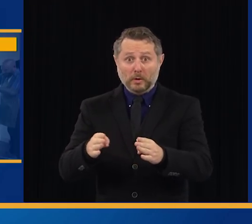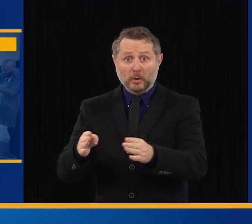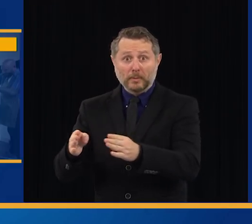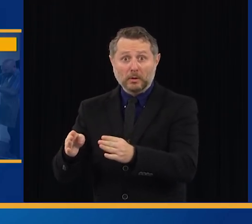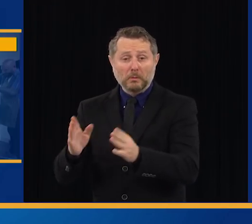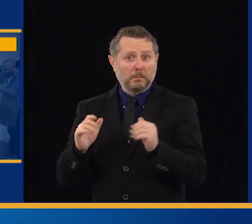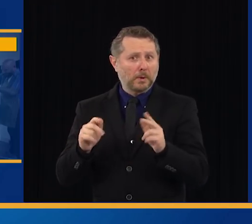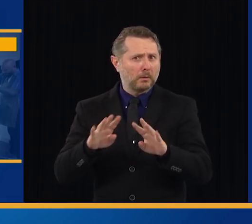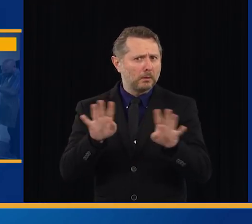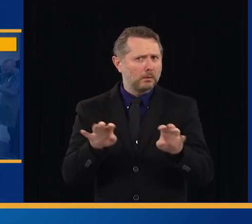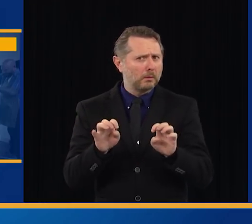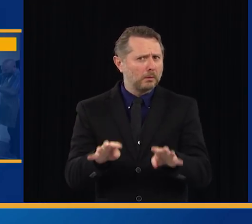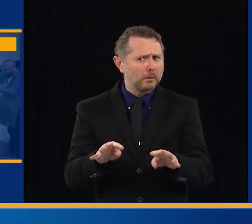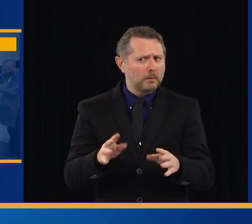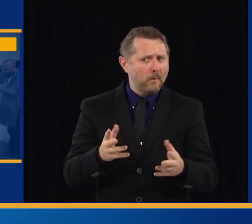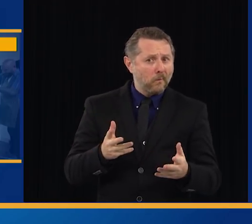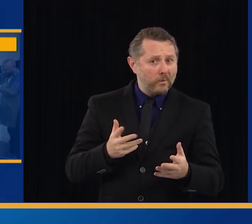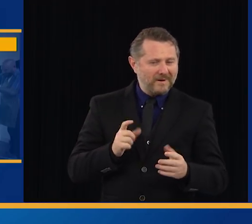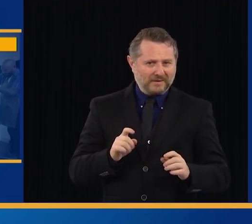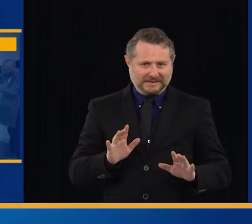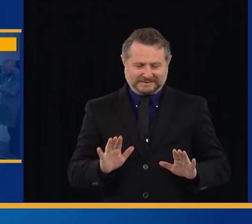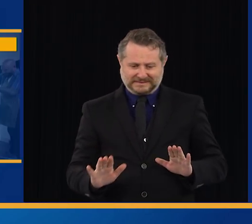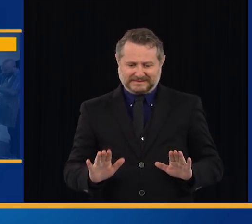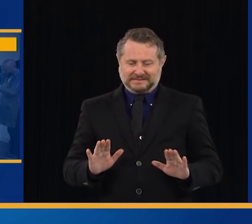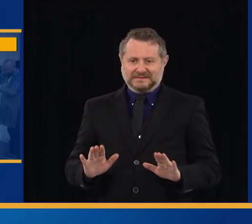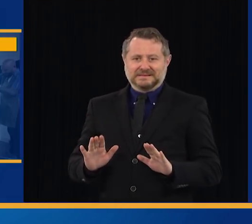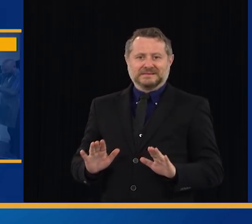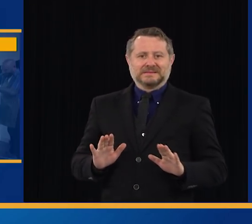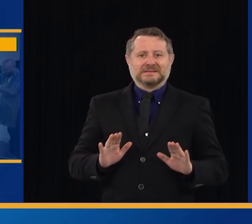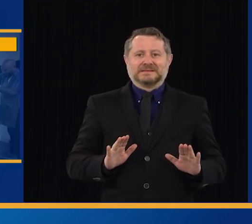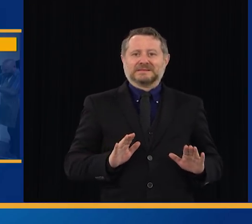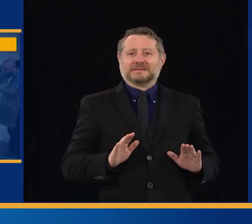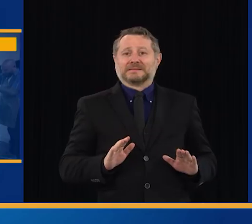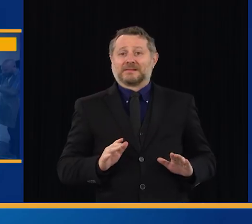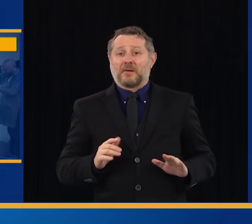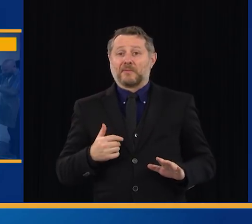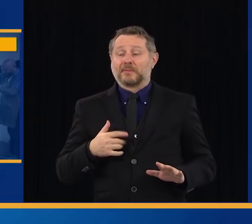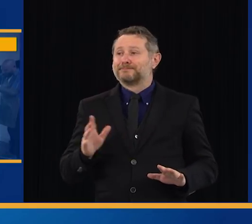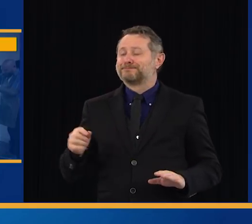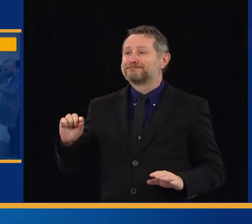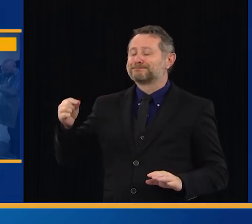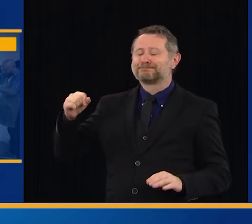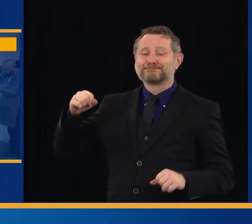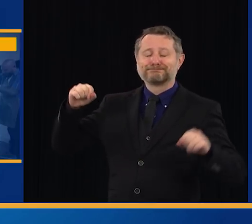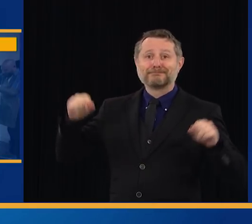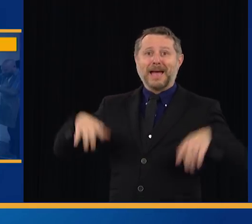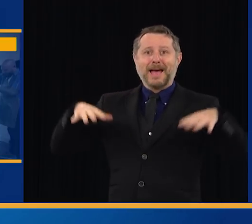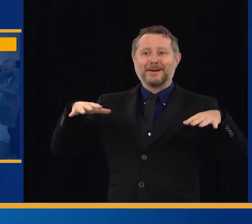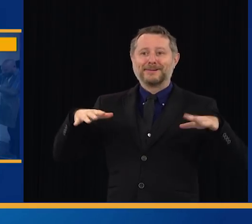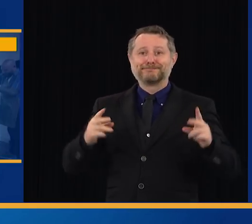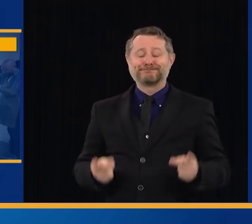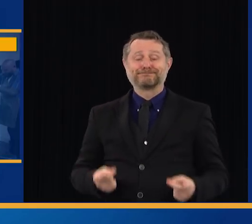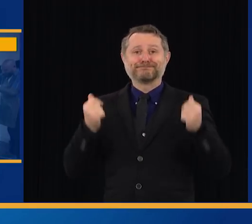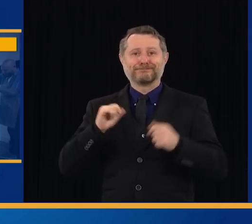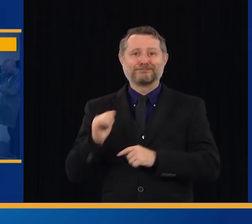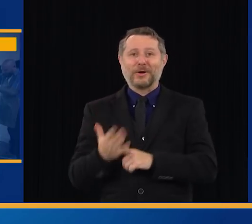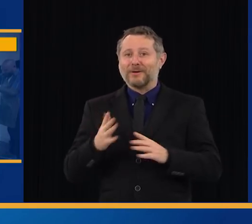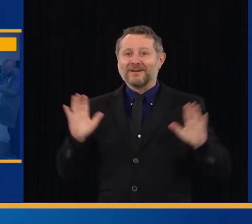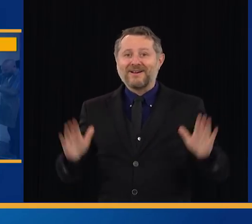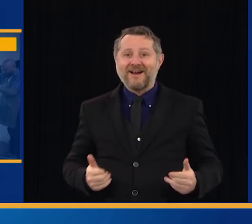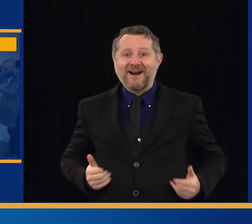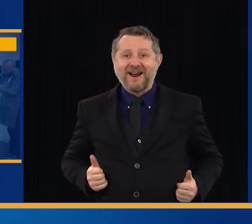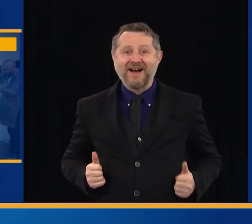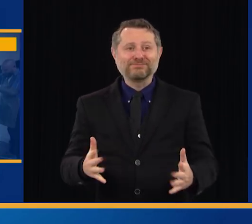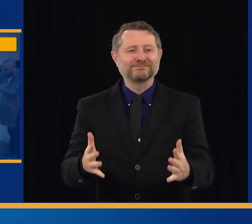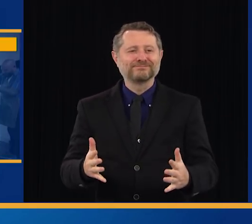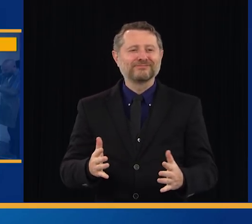nuanced question. There's no light switch. It's not all businesses go back tomorrow. It's what businesses,